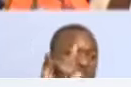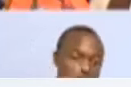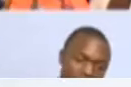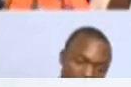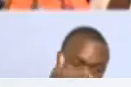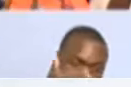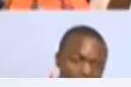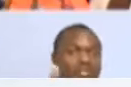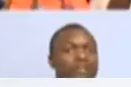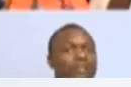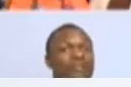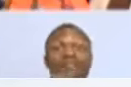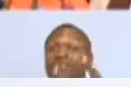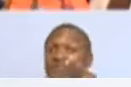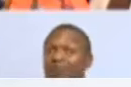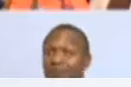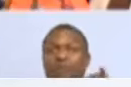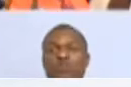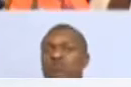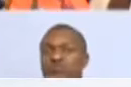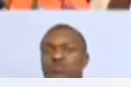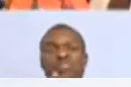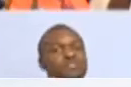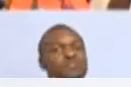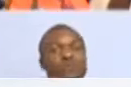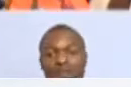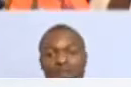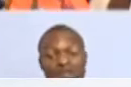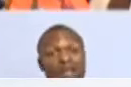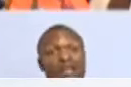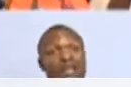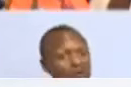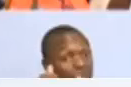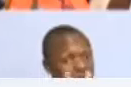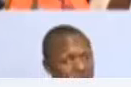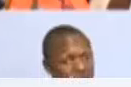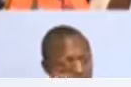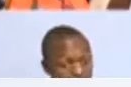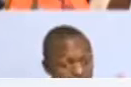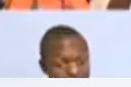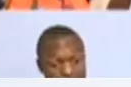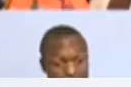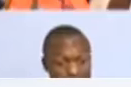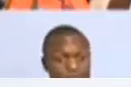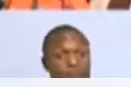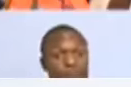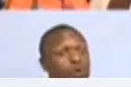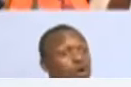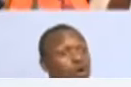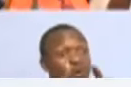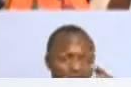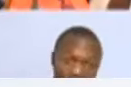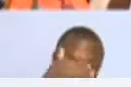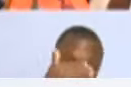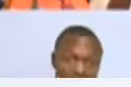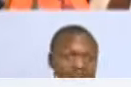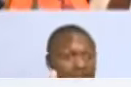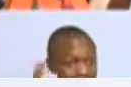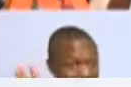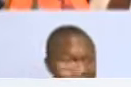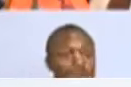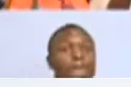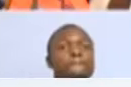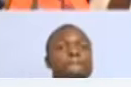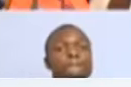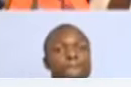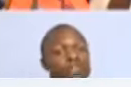a very important issue. It's not a small issue. I do follow what your members do when they go out, their presentations, the